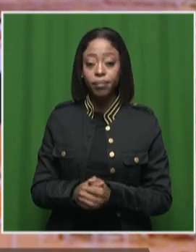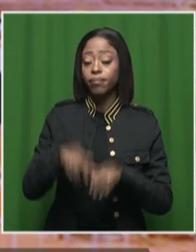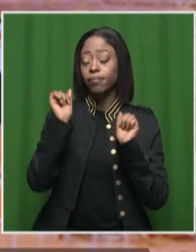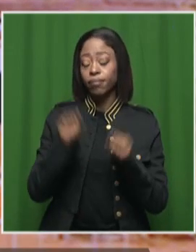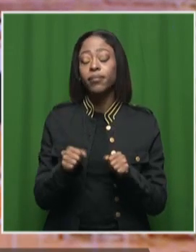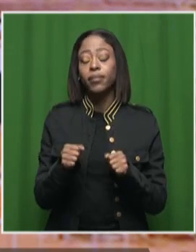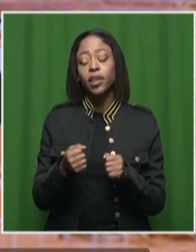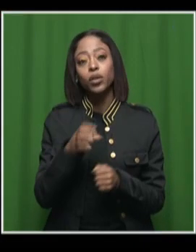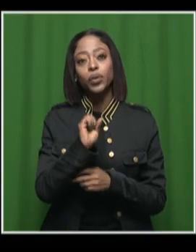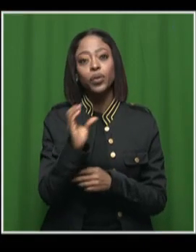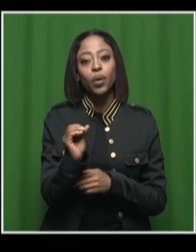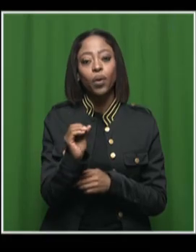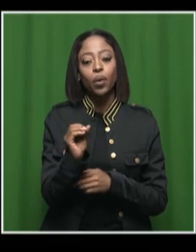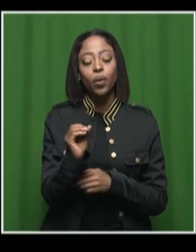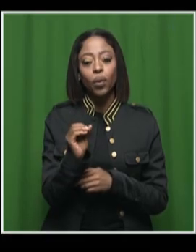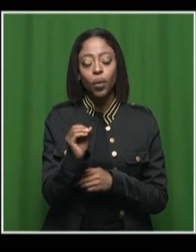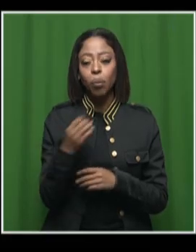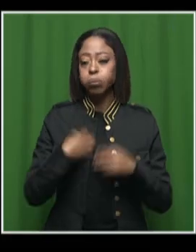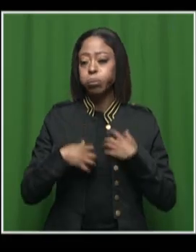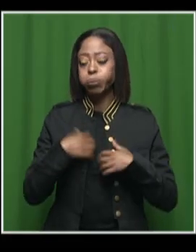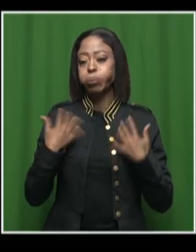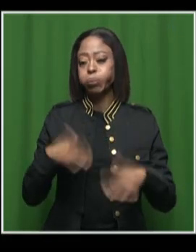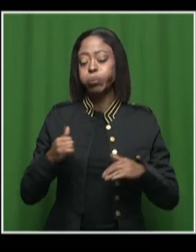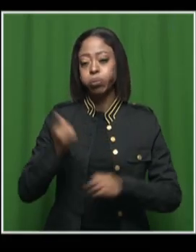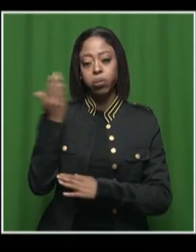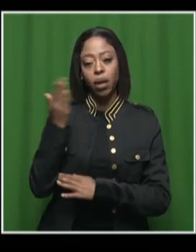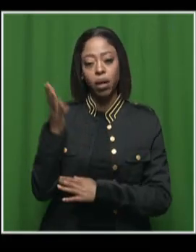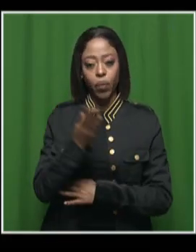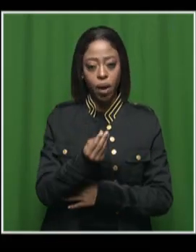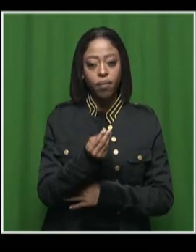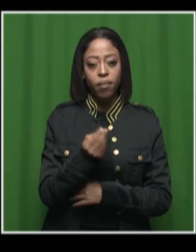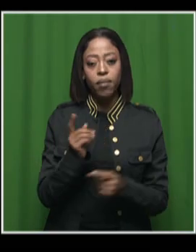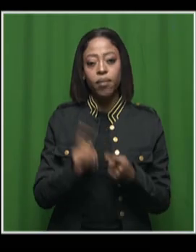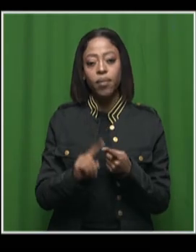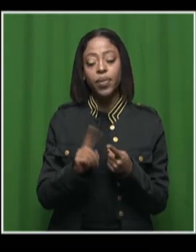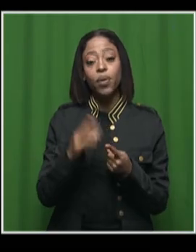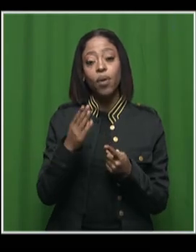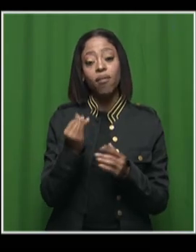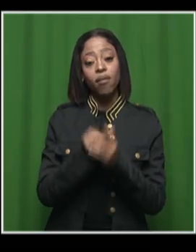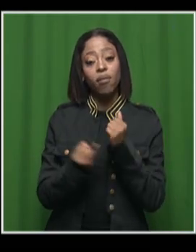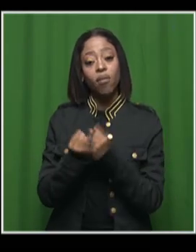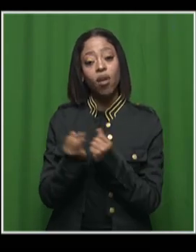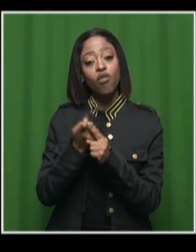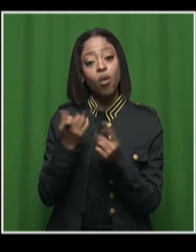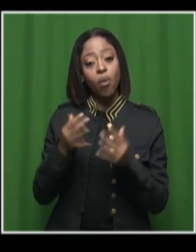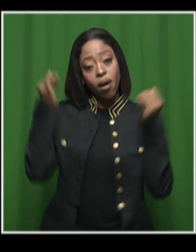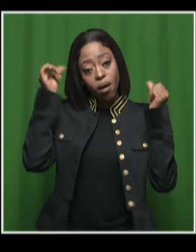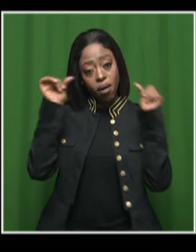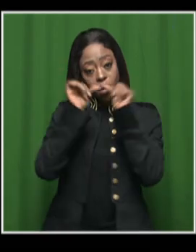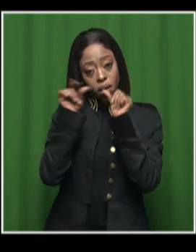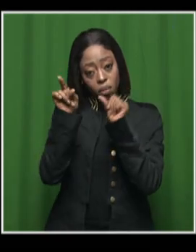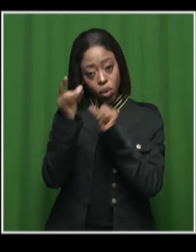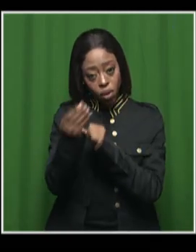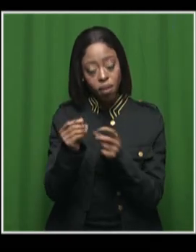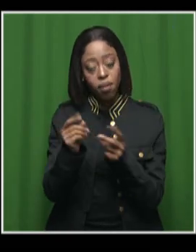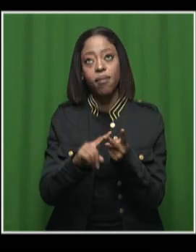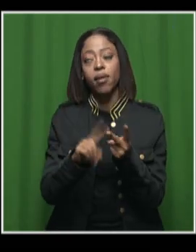Absolutely. So we have a very exciting speaker lineup. We have individuals from academia, of course. We've